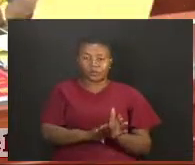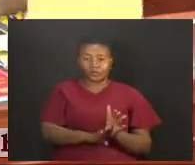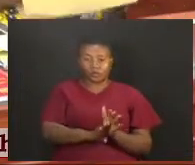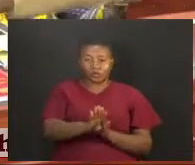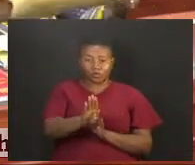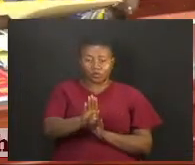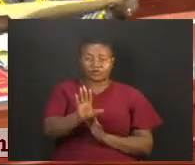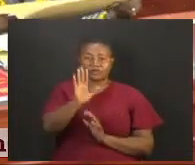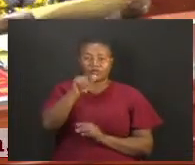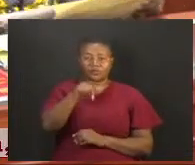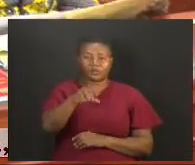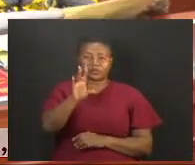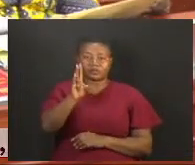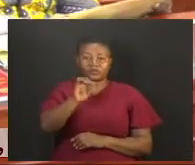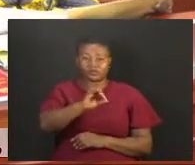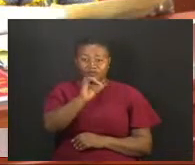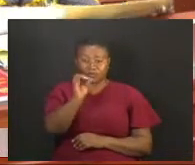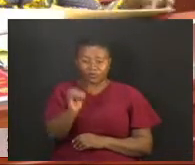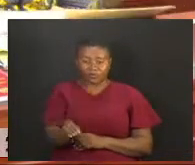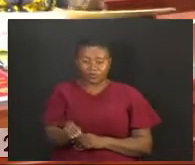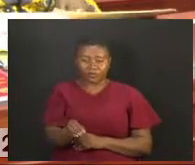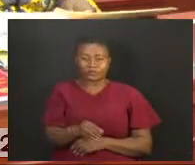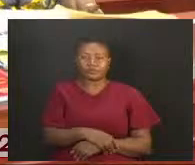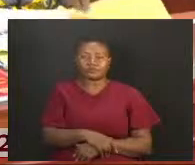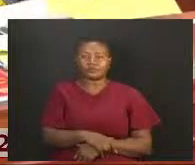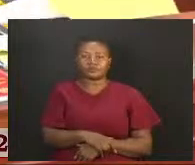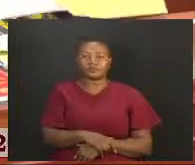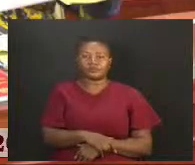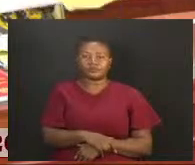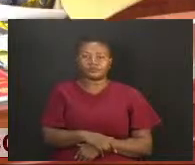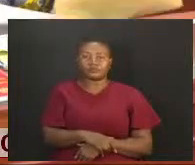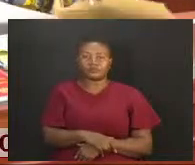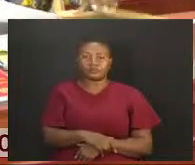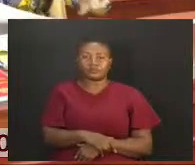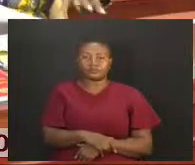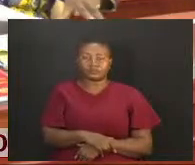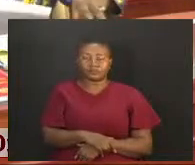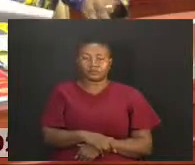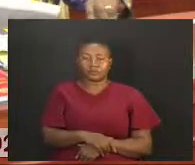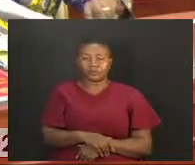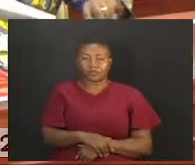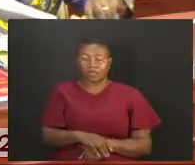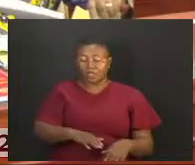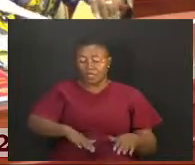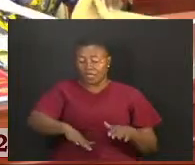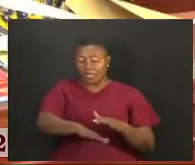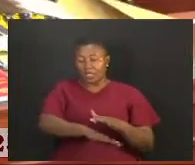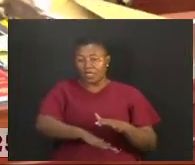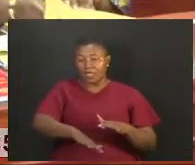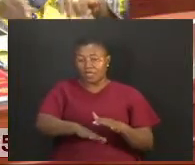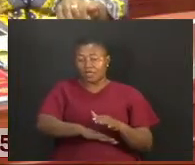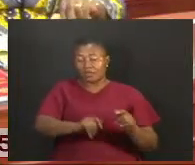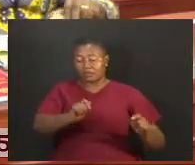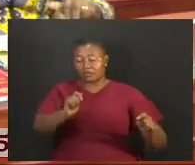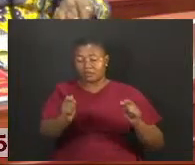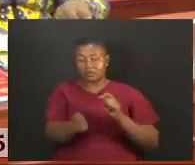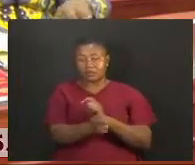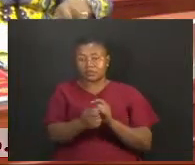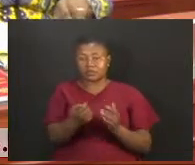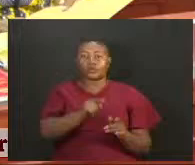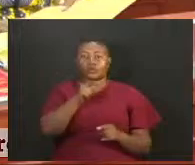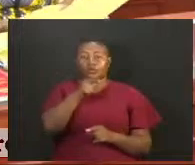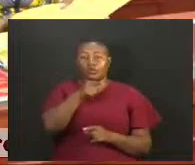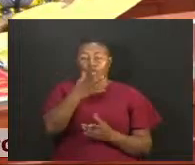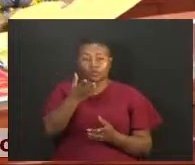5.7%. And under the research economy,